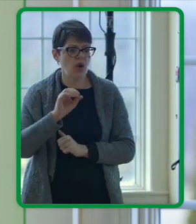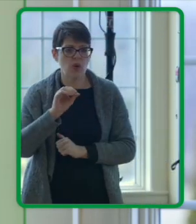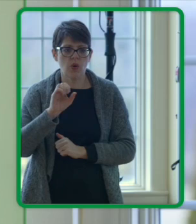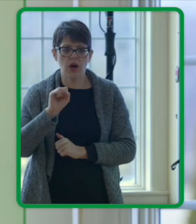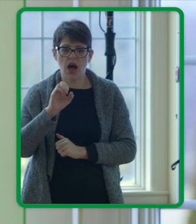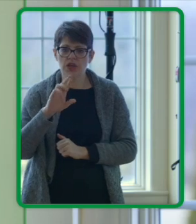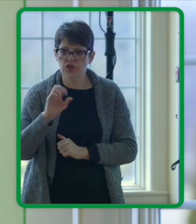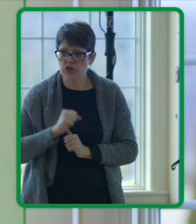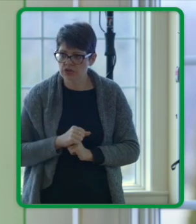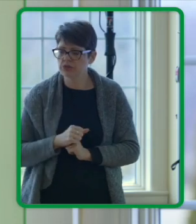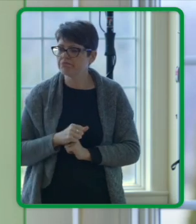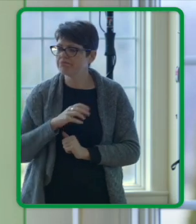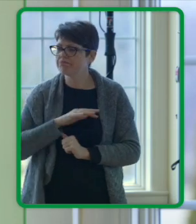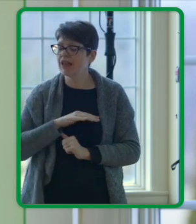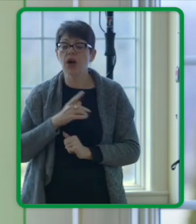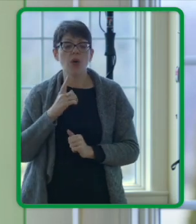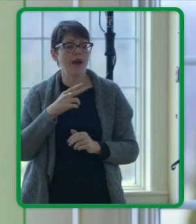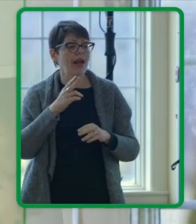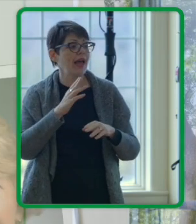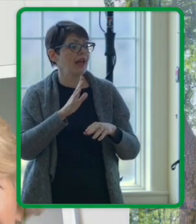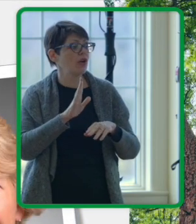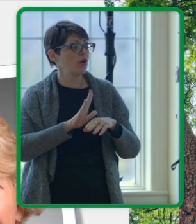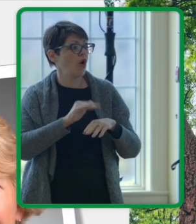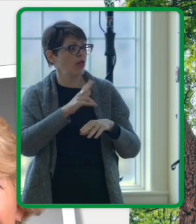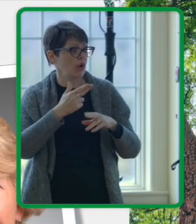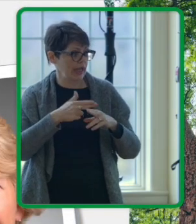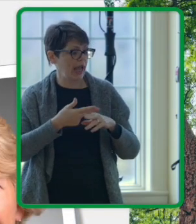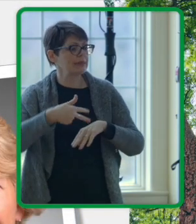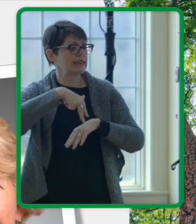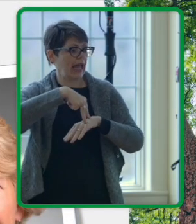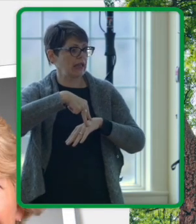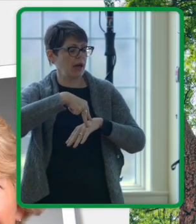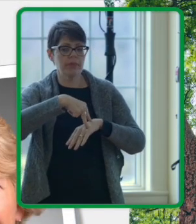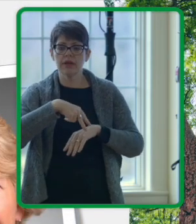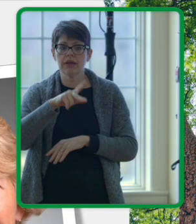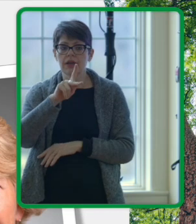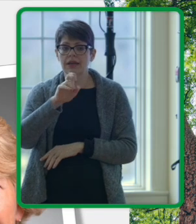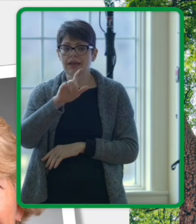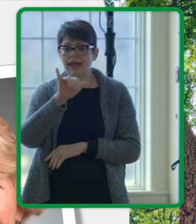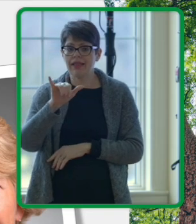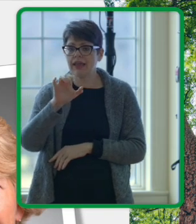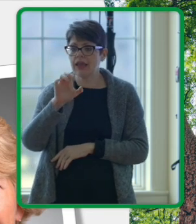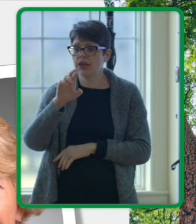call your name, please stand and remain standing. Kelly Crock, for a 3-year term.